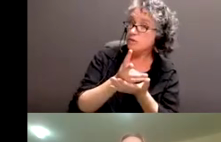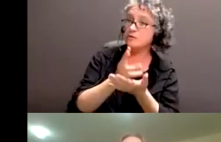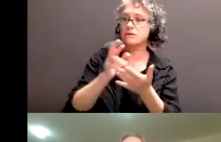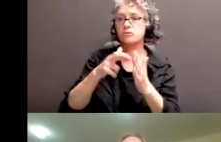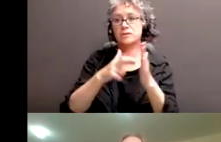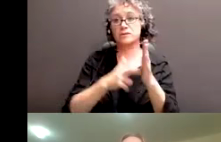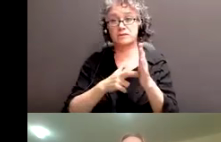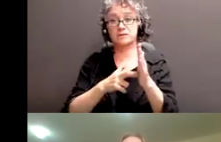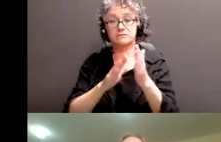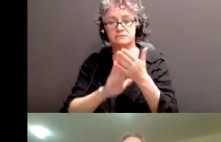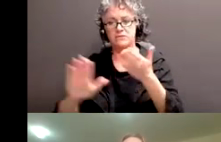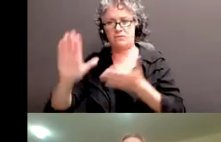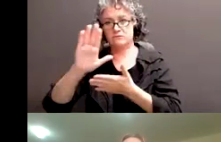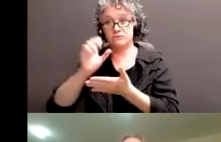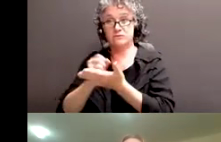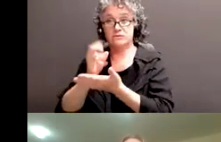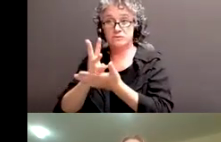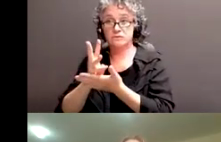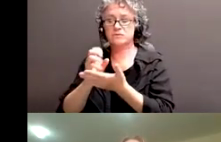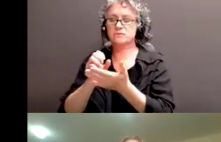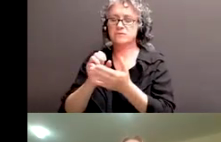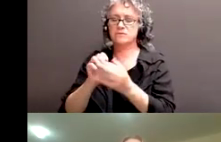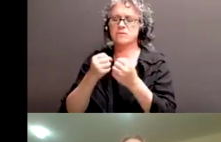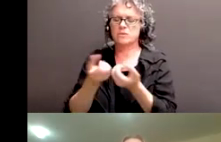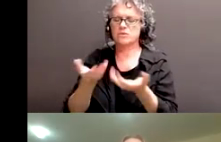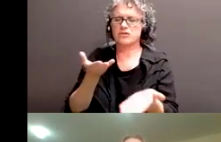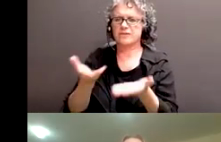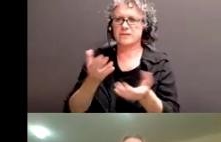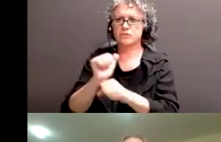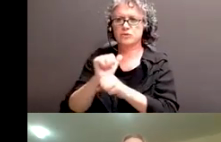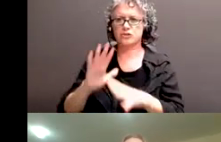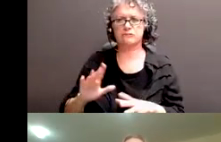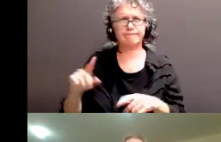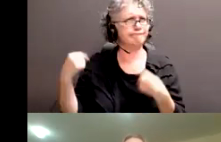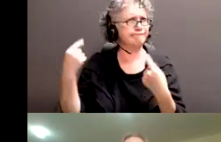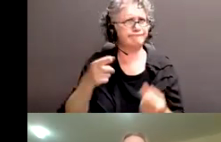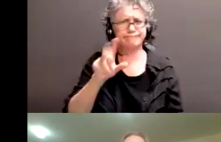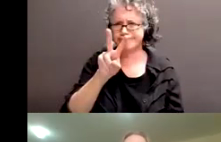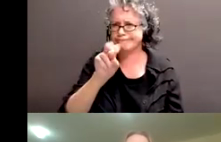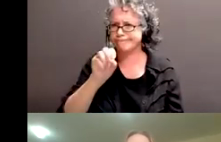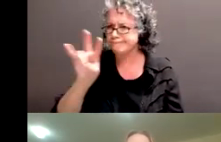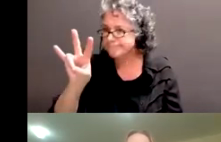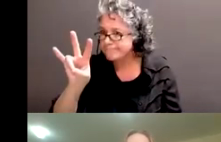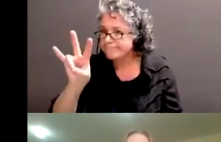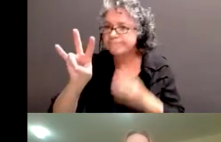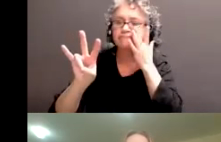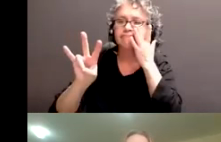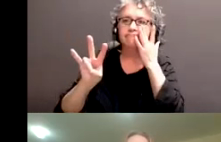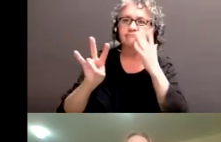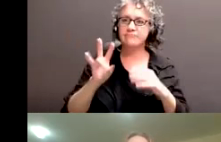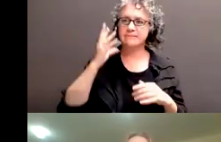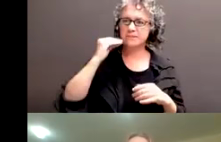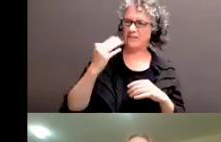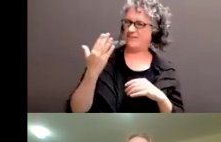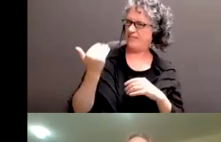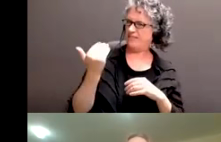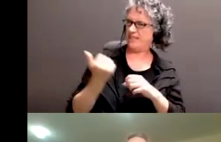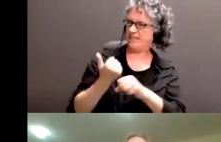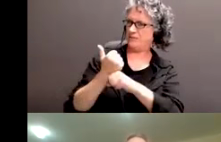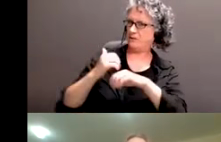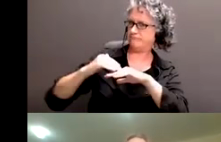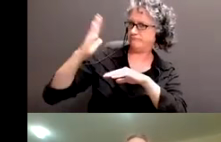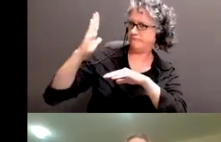and Social Service Workers since 2007. She has over 15 years of experience working in the field, 11 years